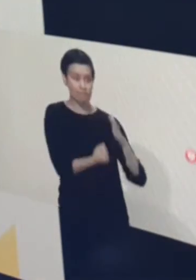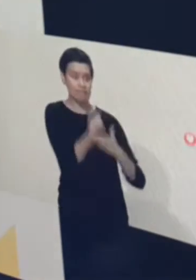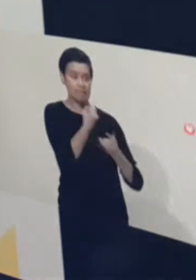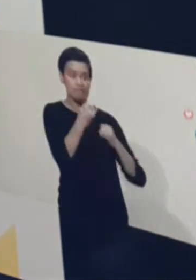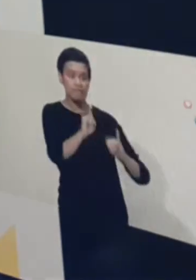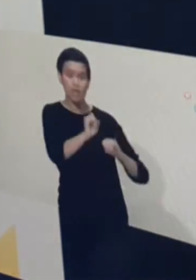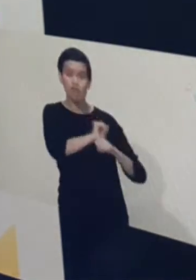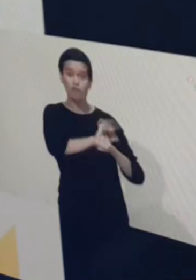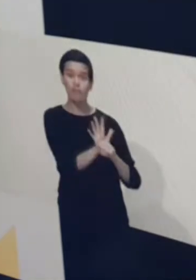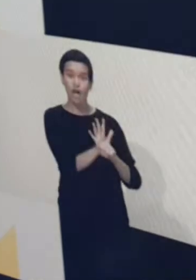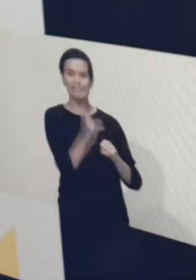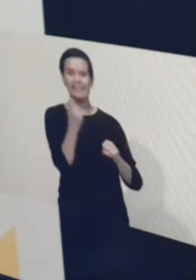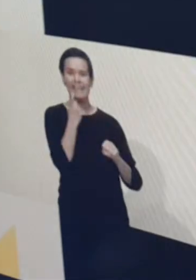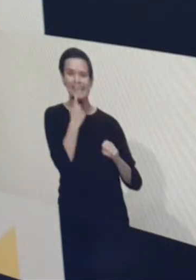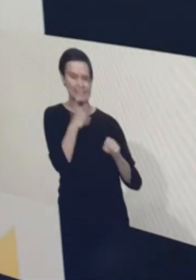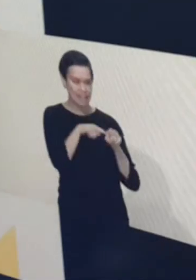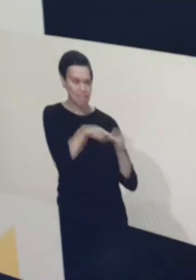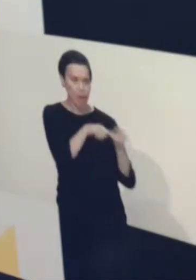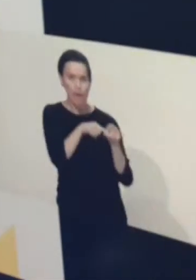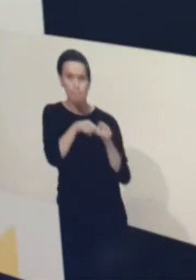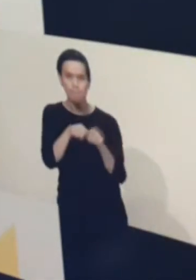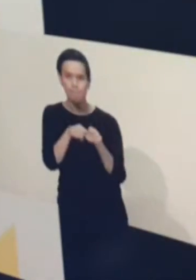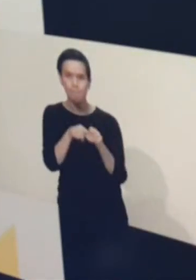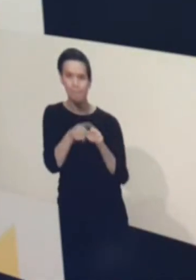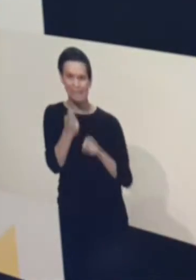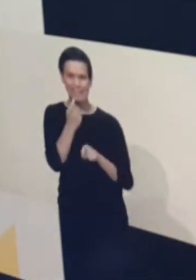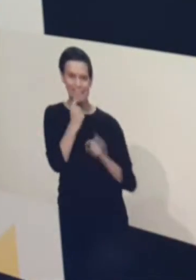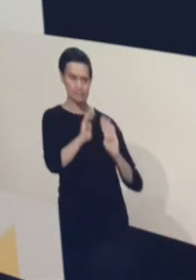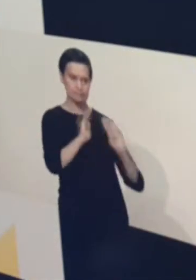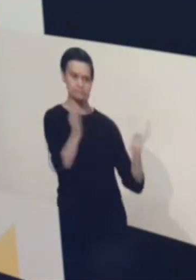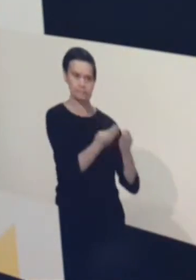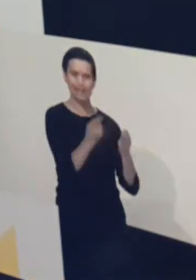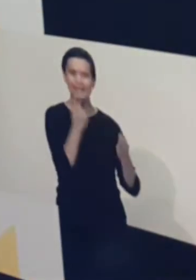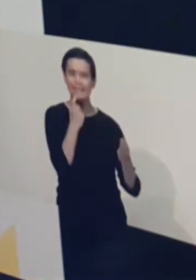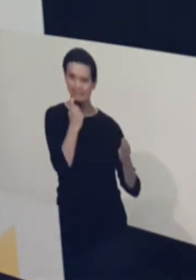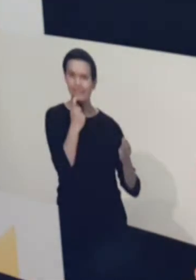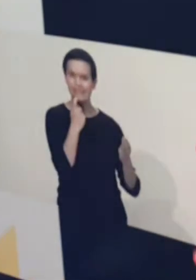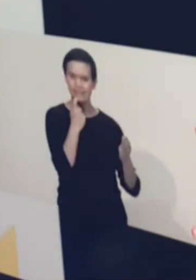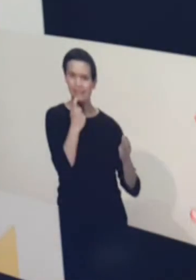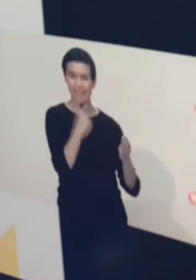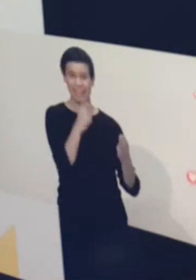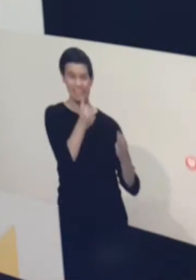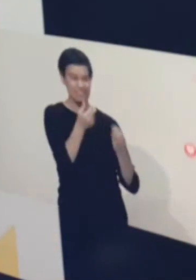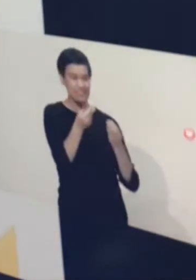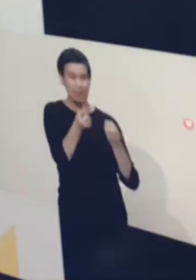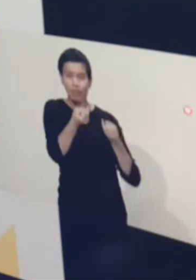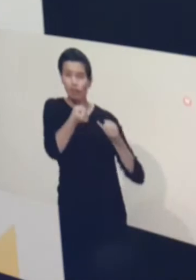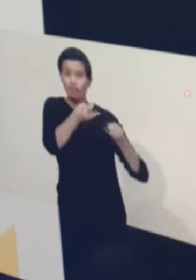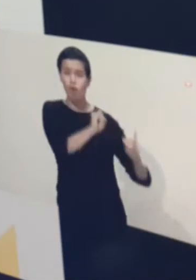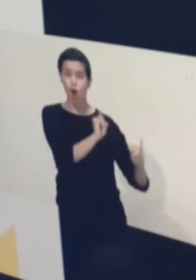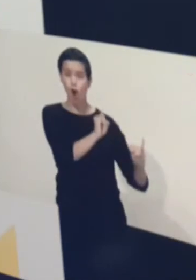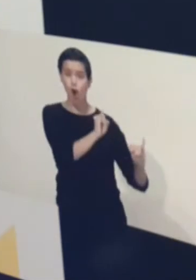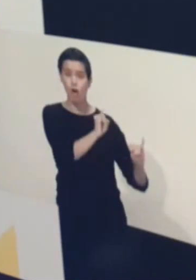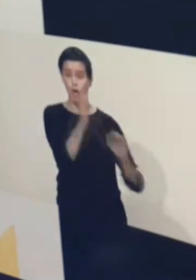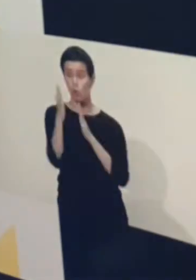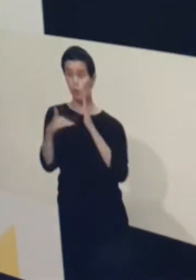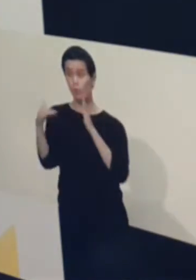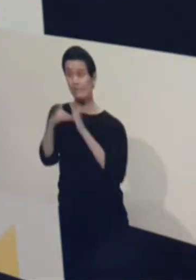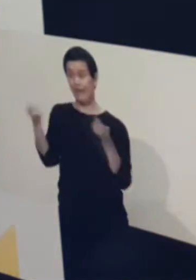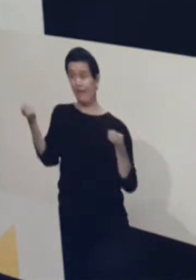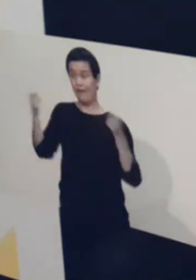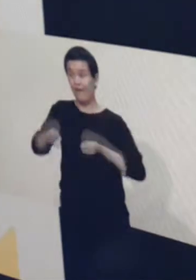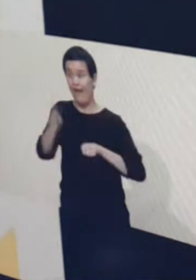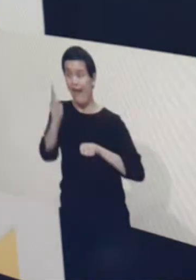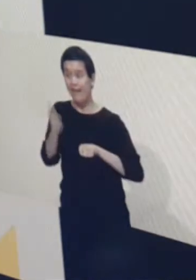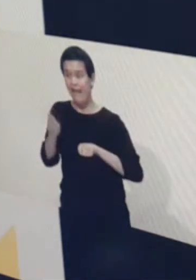easier to contact trace, much less likely that if something goes wrong, the whole country will have to experience